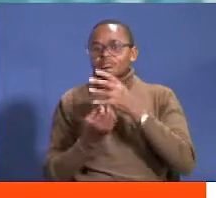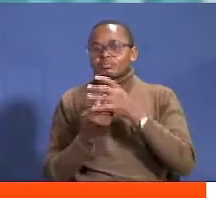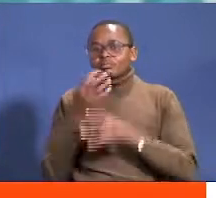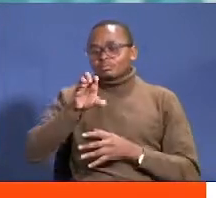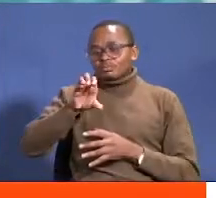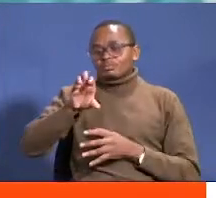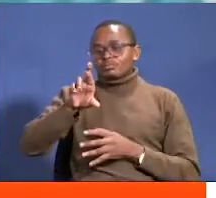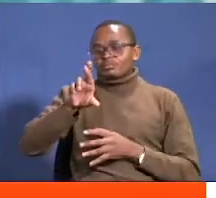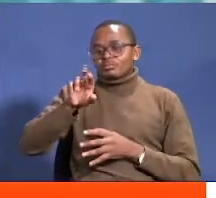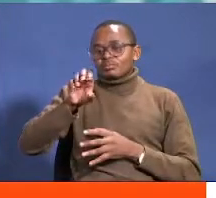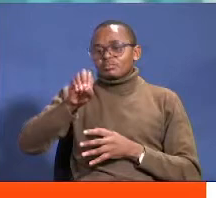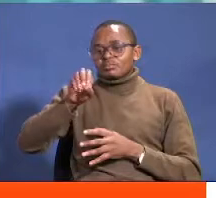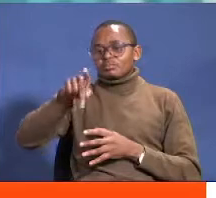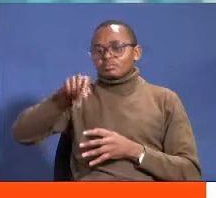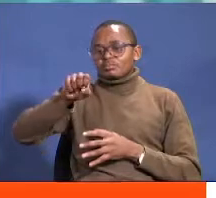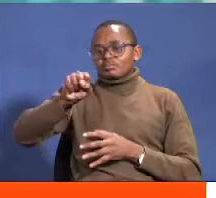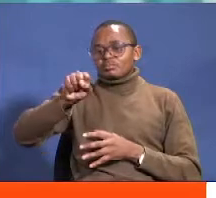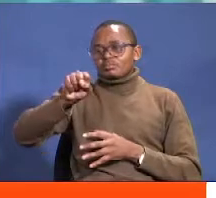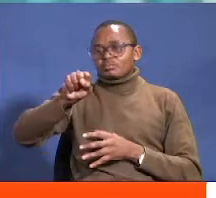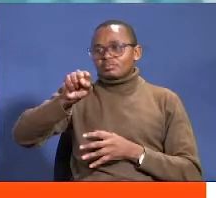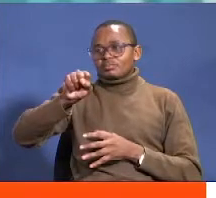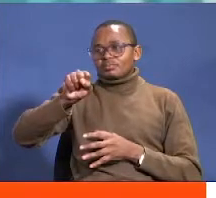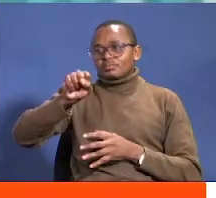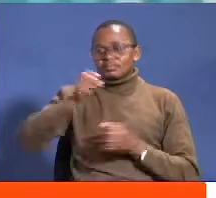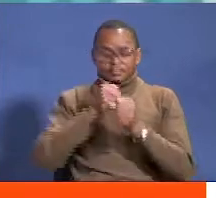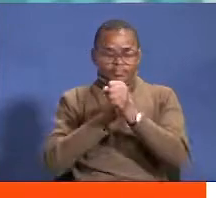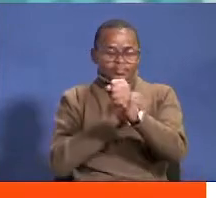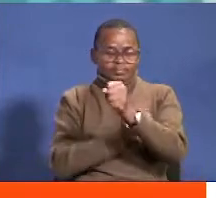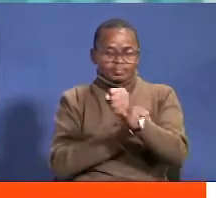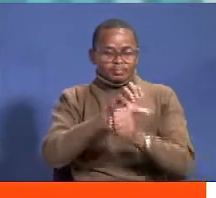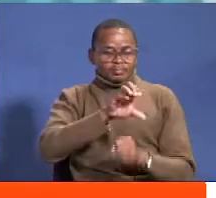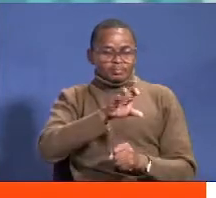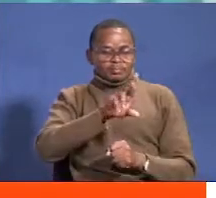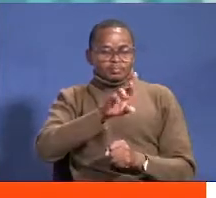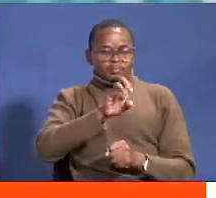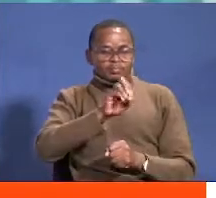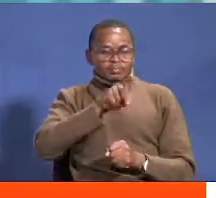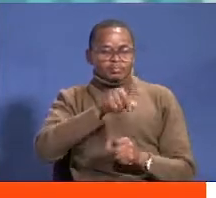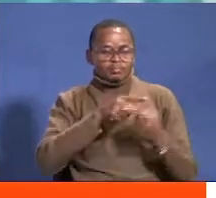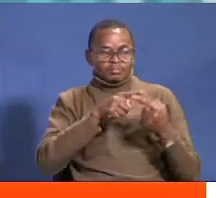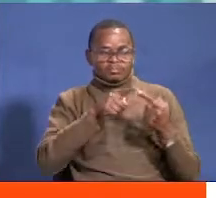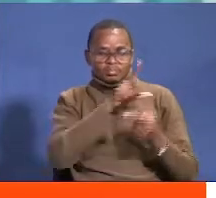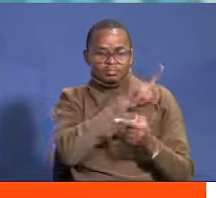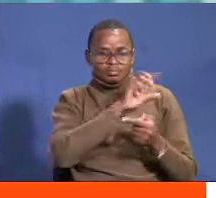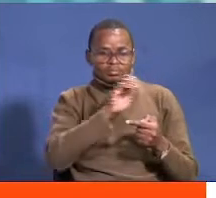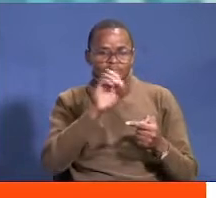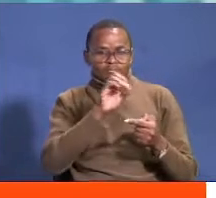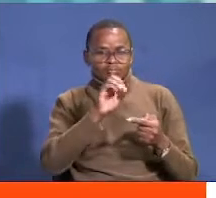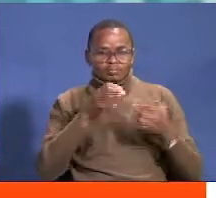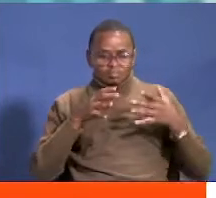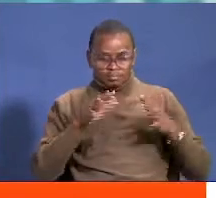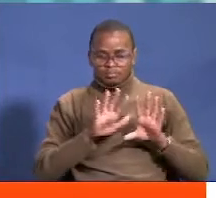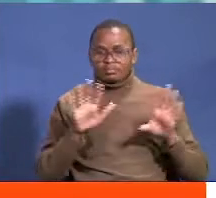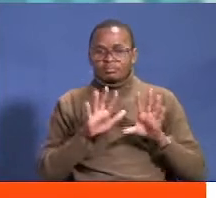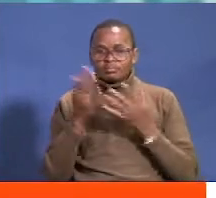expect to see rains come maybe to, support cropping or production. But then unfortunately, all of a sudden things are not getting